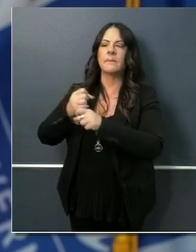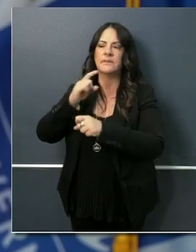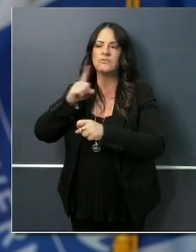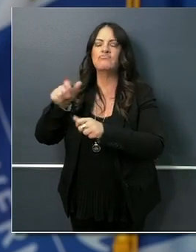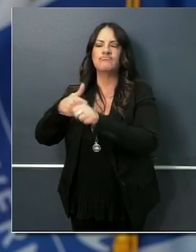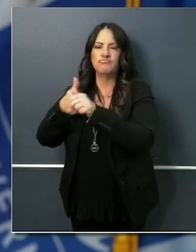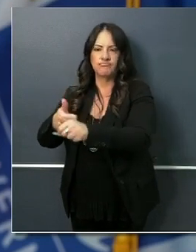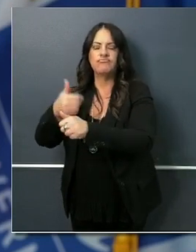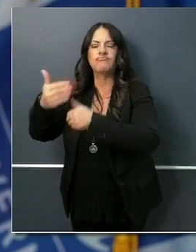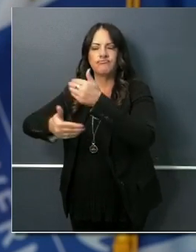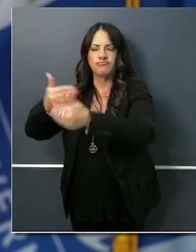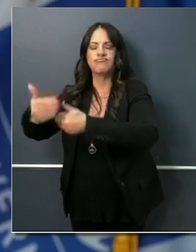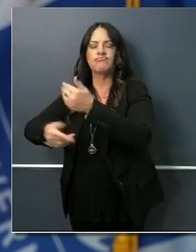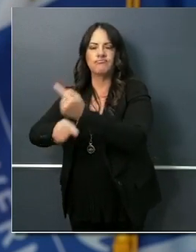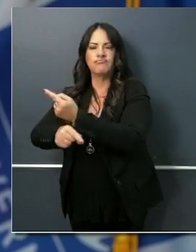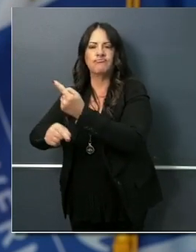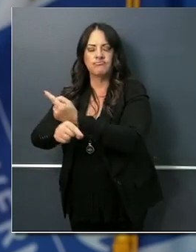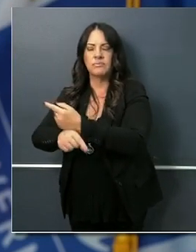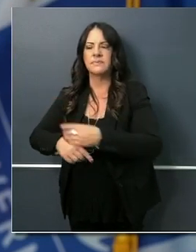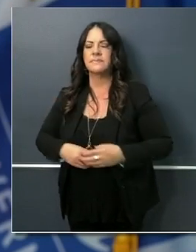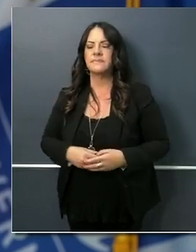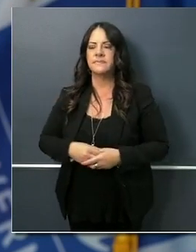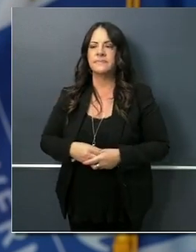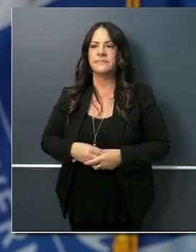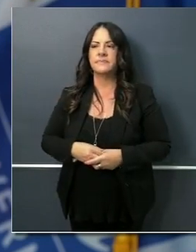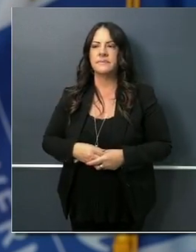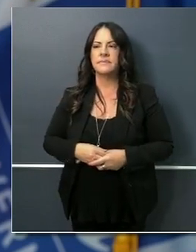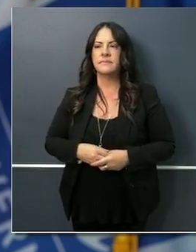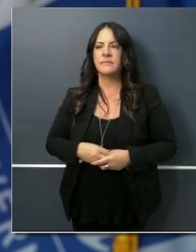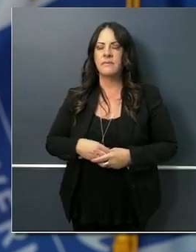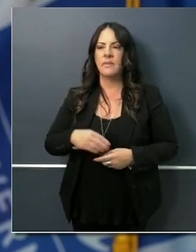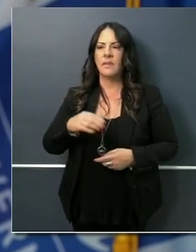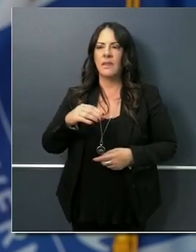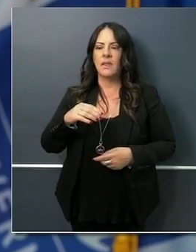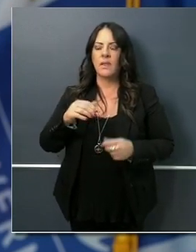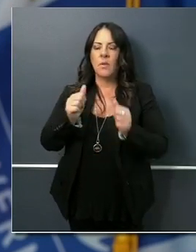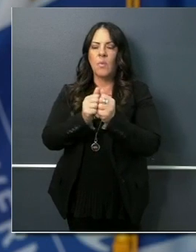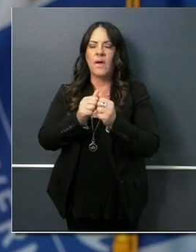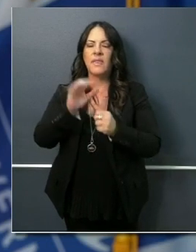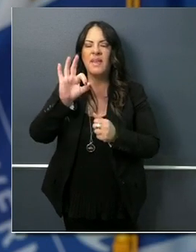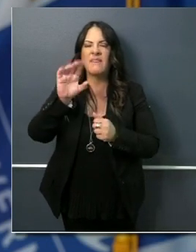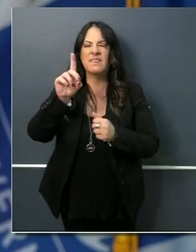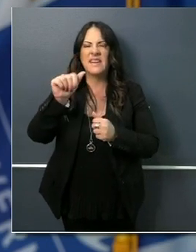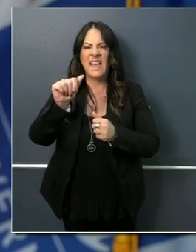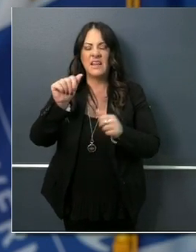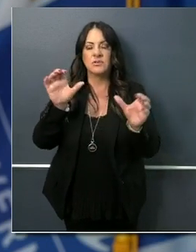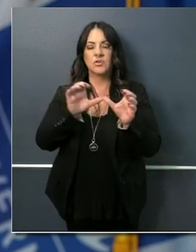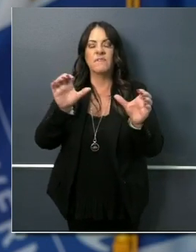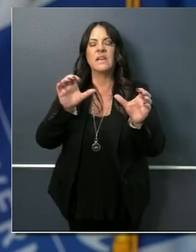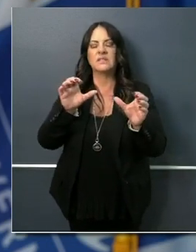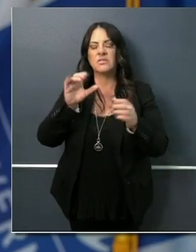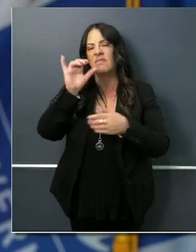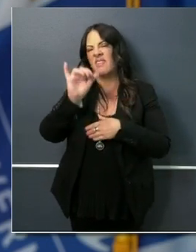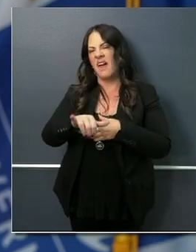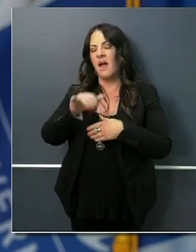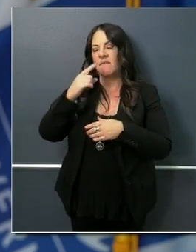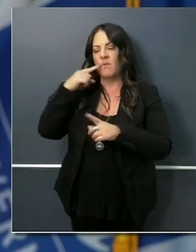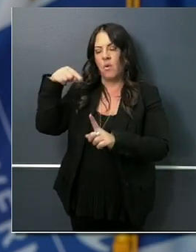by the federal government, ultimately with the objective of getting the NIOSH FDA certifications of these